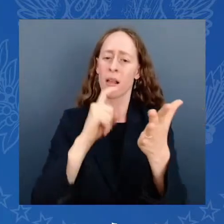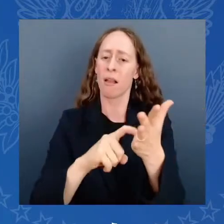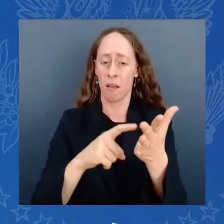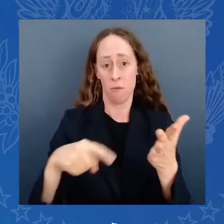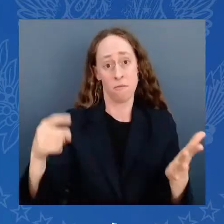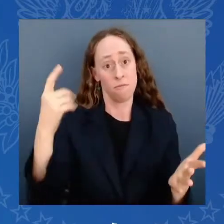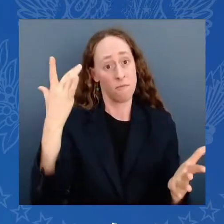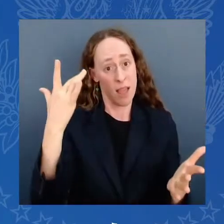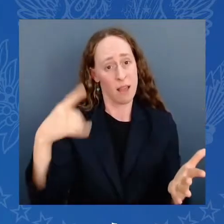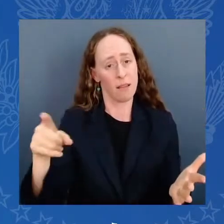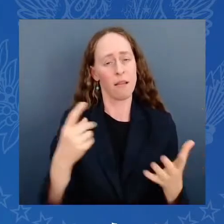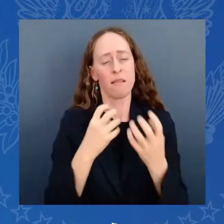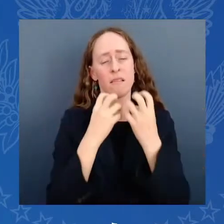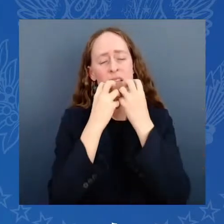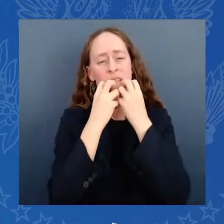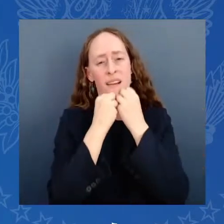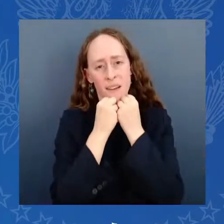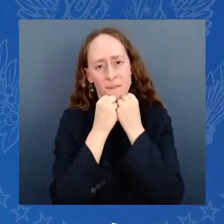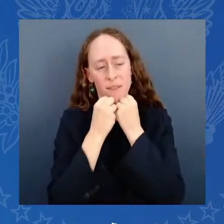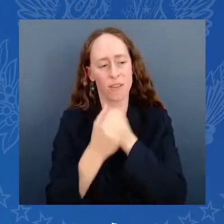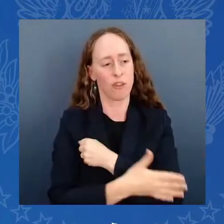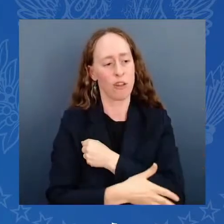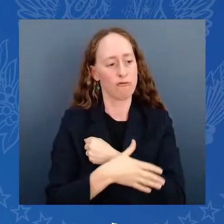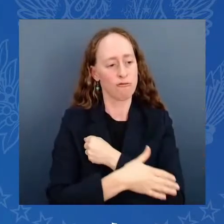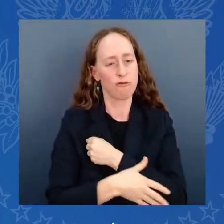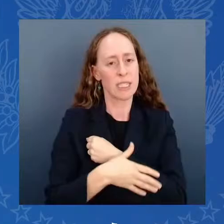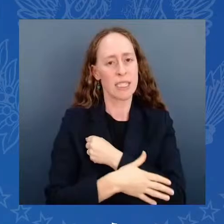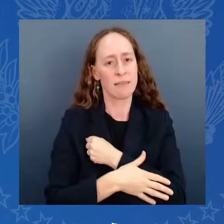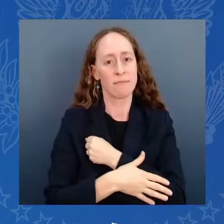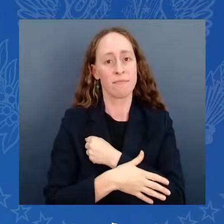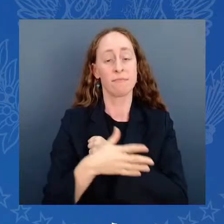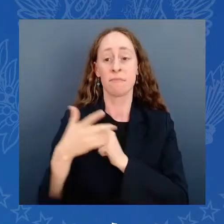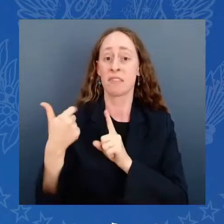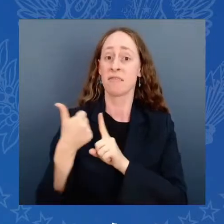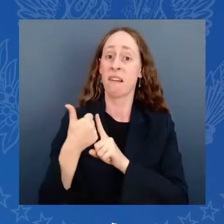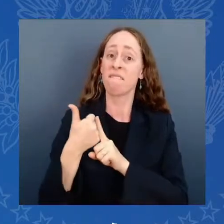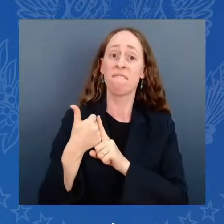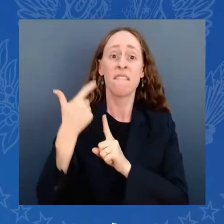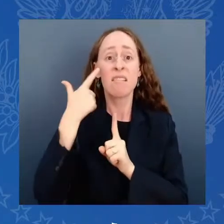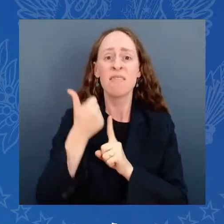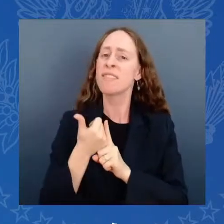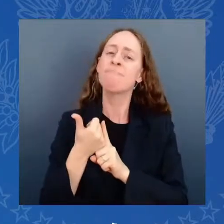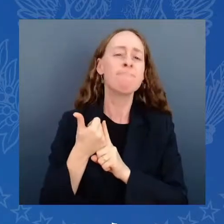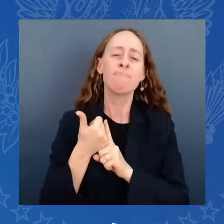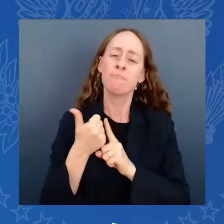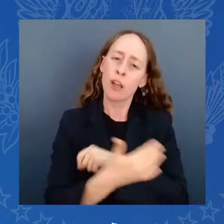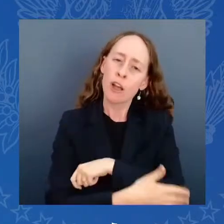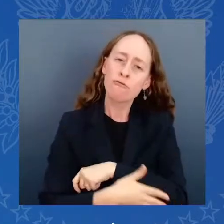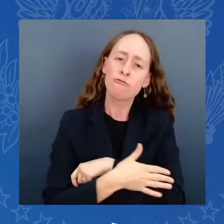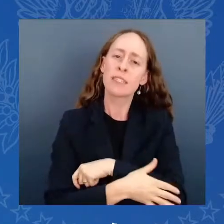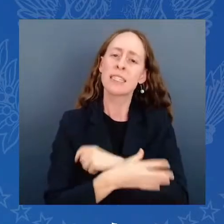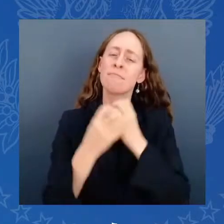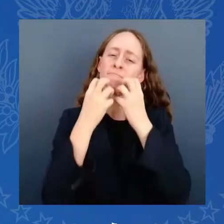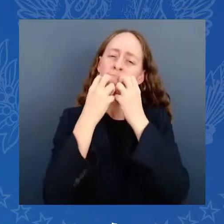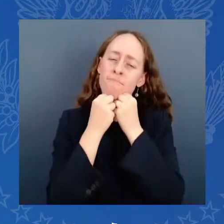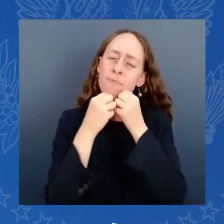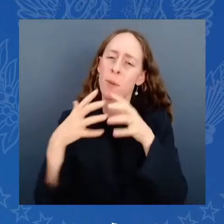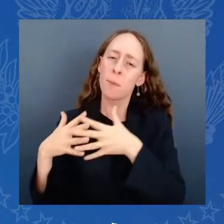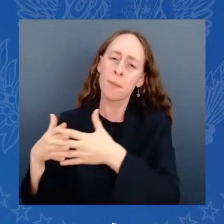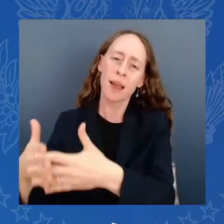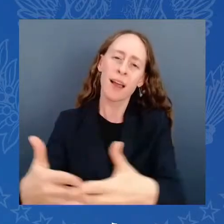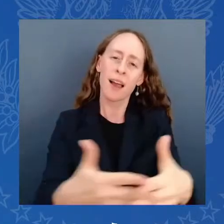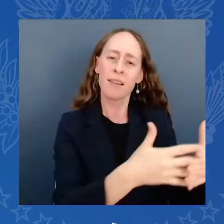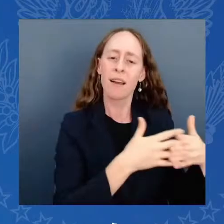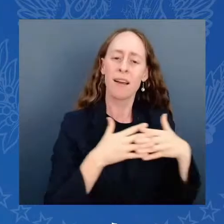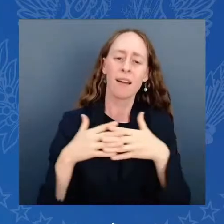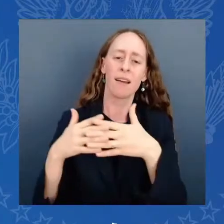life. America, America, may God thy gold refine,